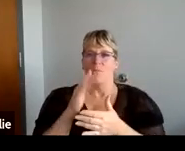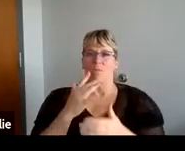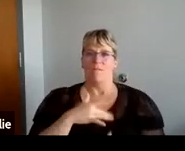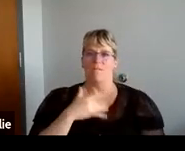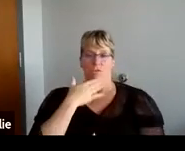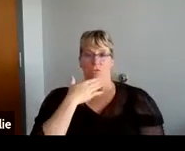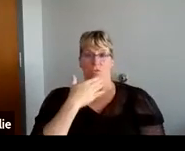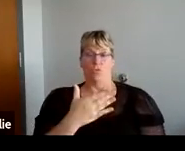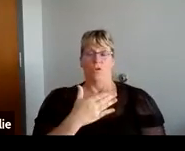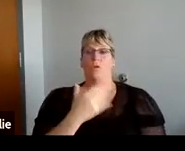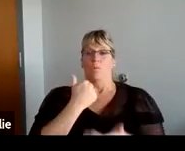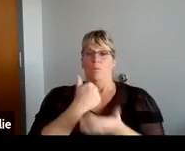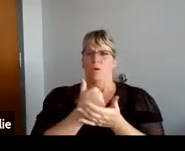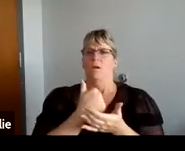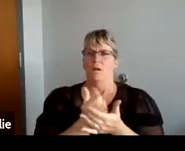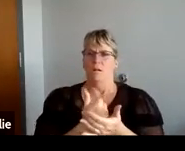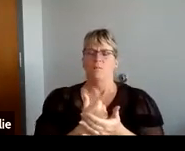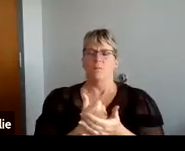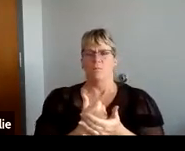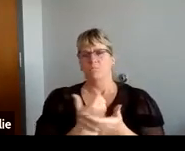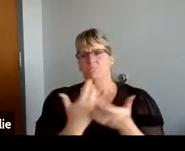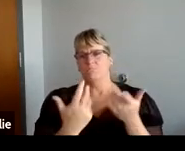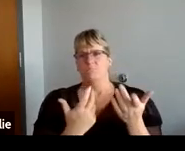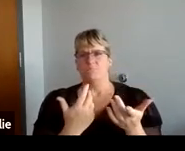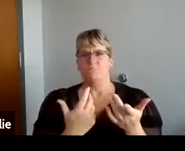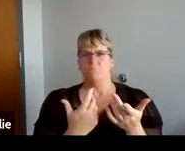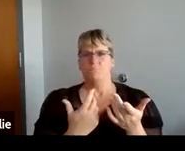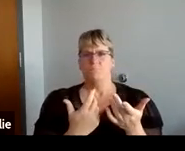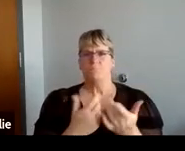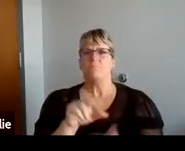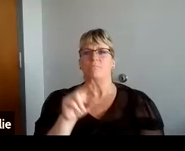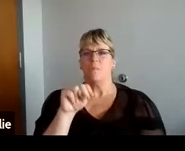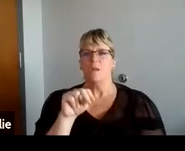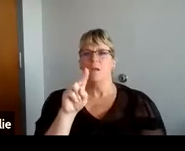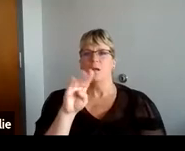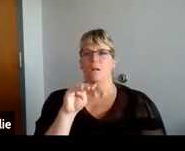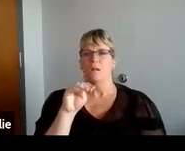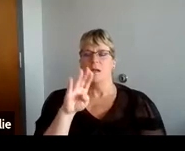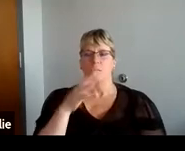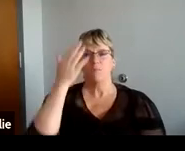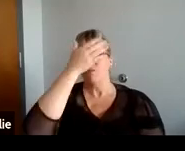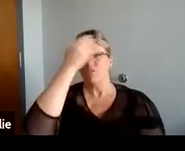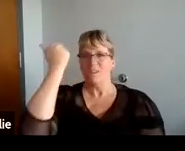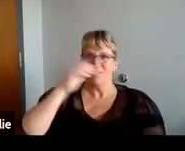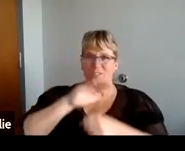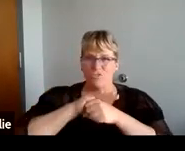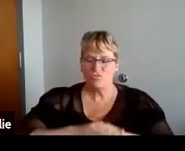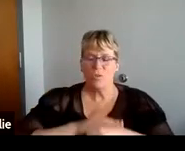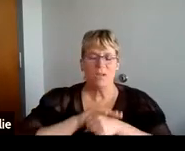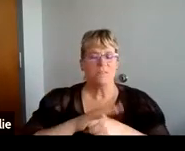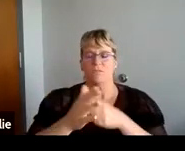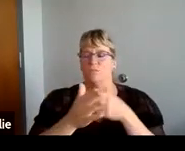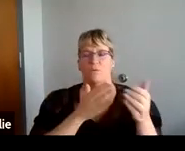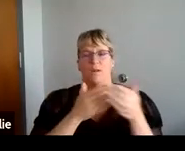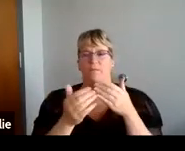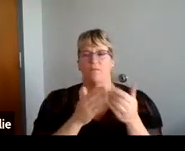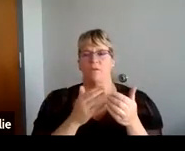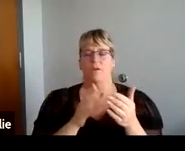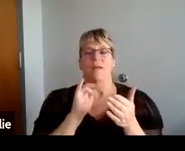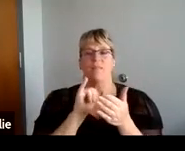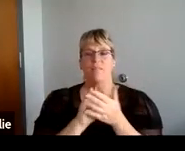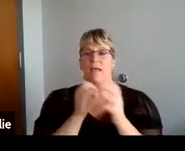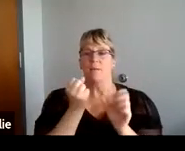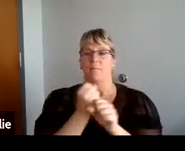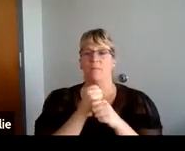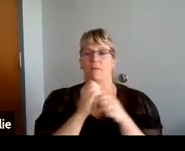good, that's going to help them, be numb, maybe forget that stress or what have you. And that may lead